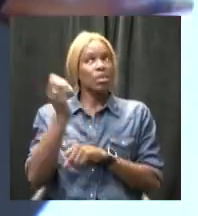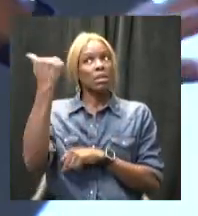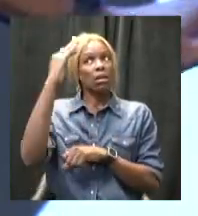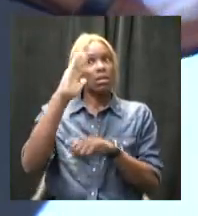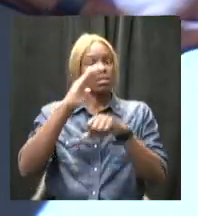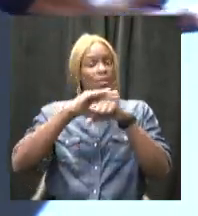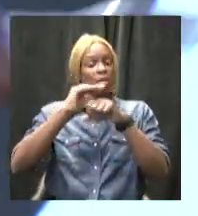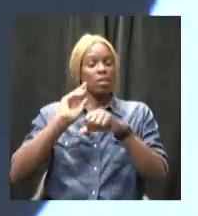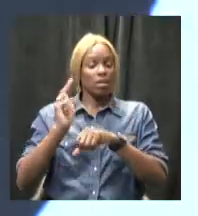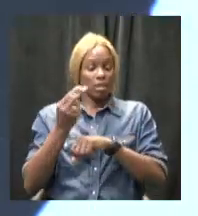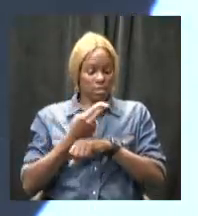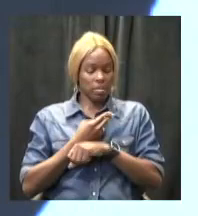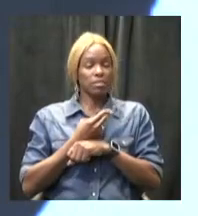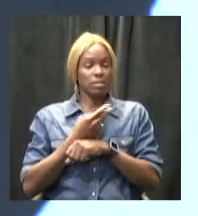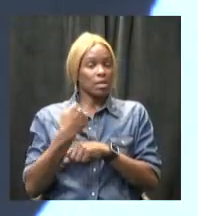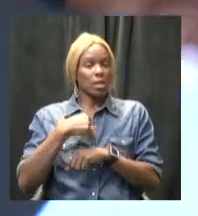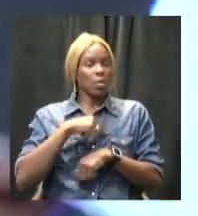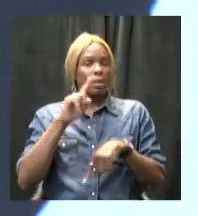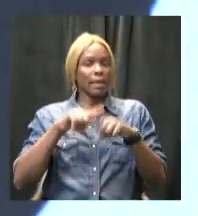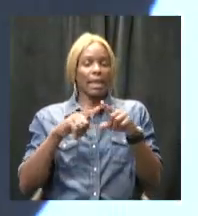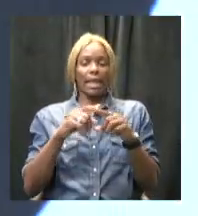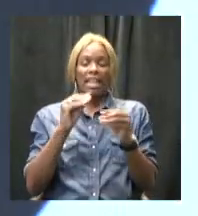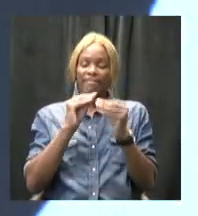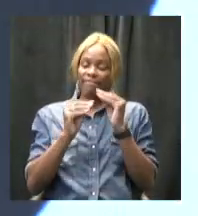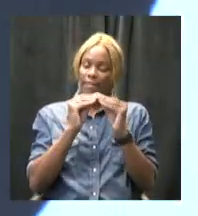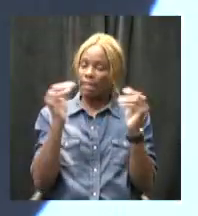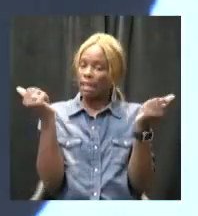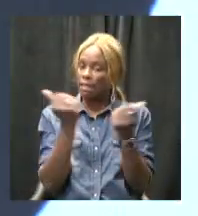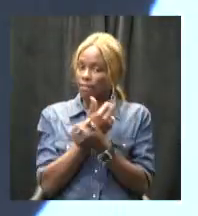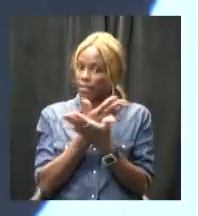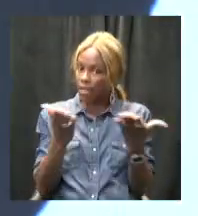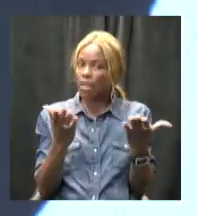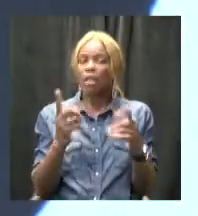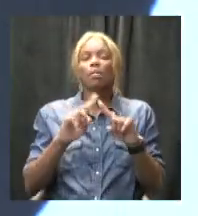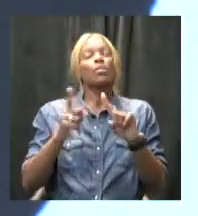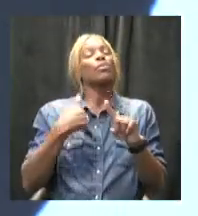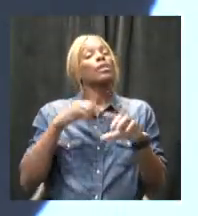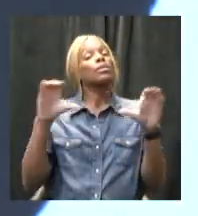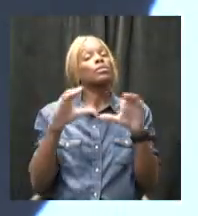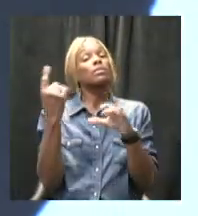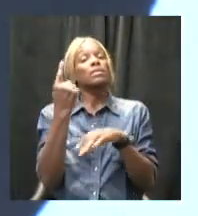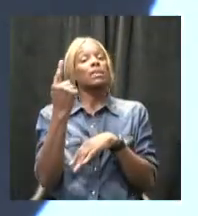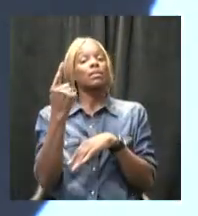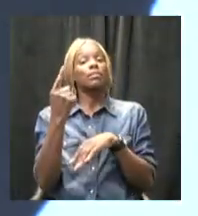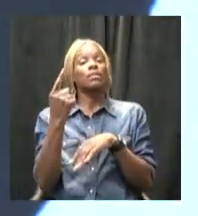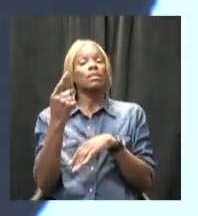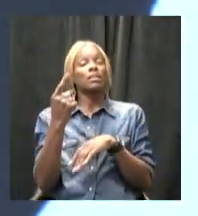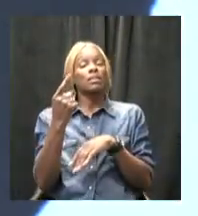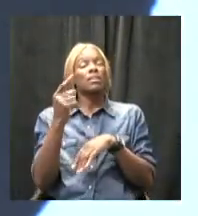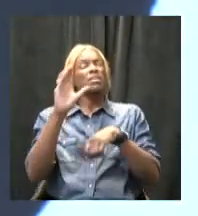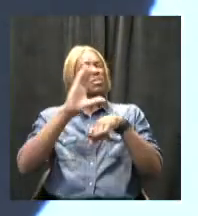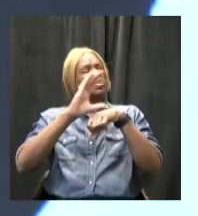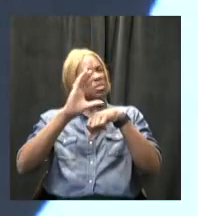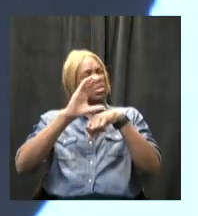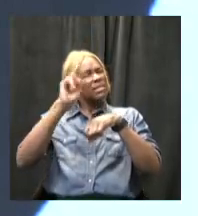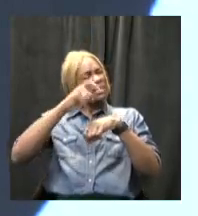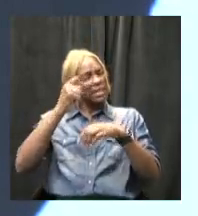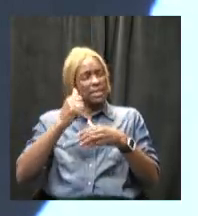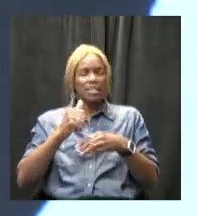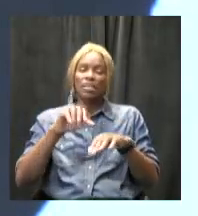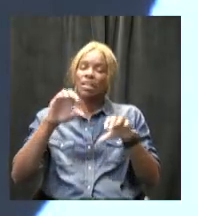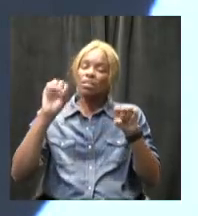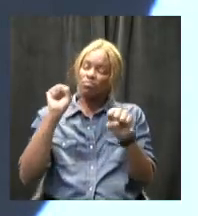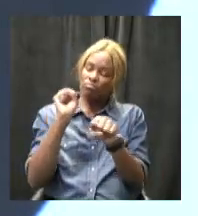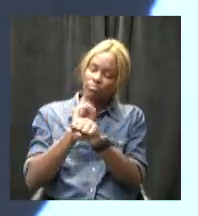has called us to do. We can't fix everything, but we can do something. Let the church be the church and do the